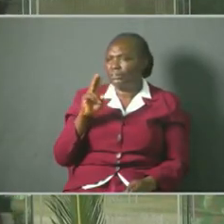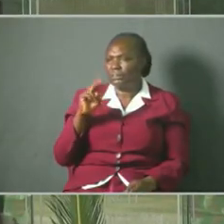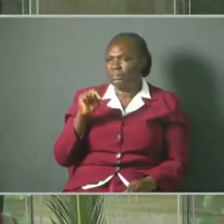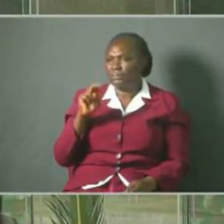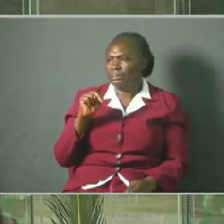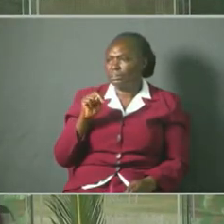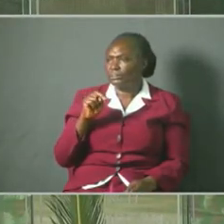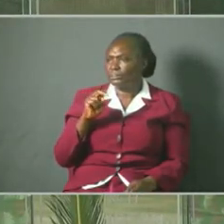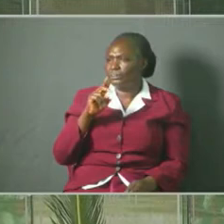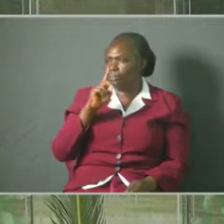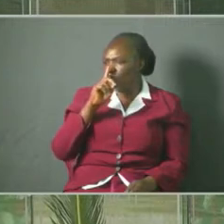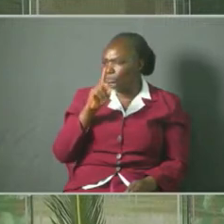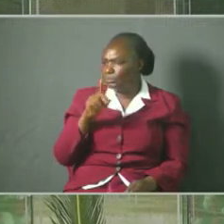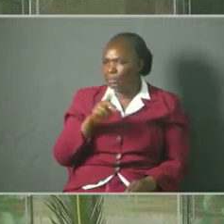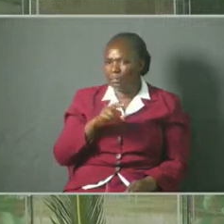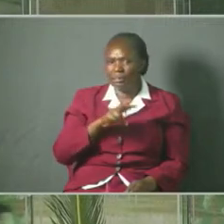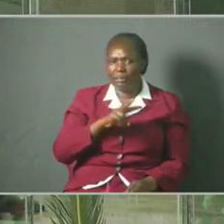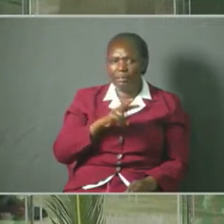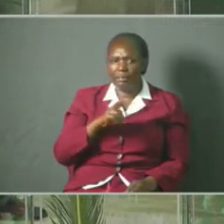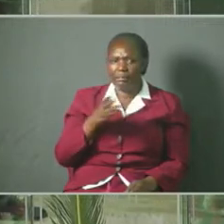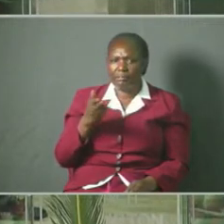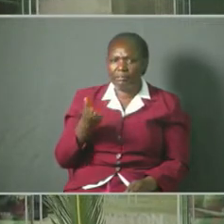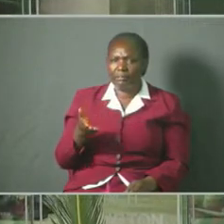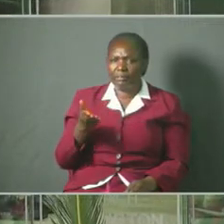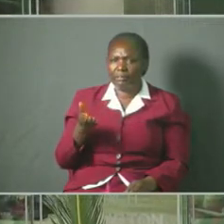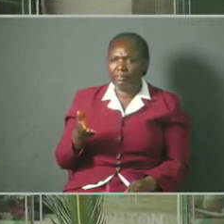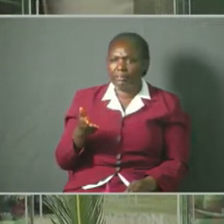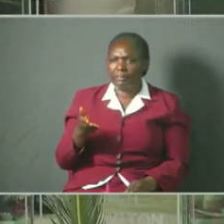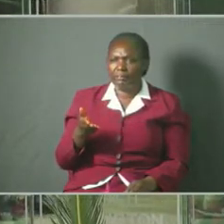but you can come on her behalf.